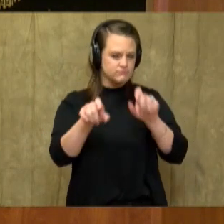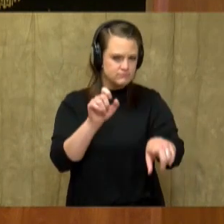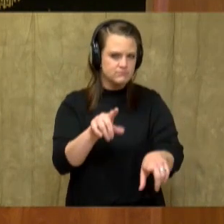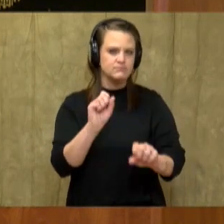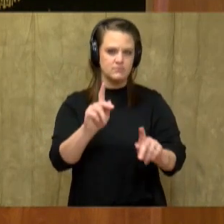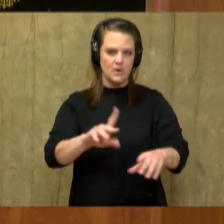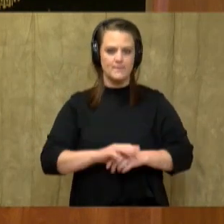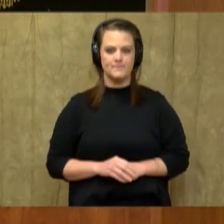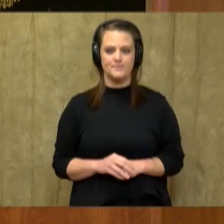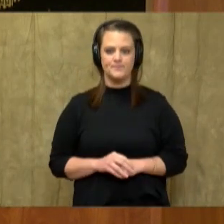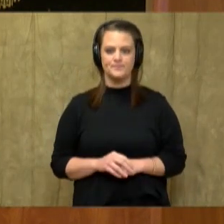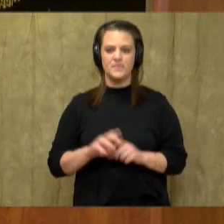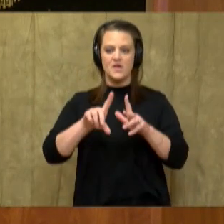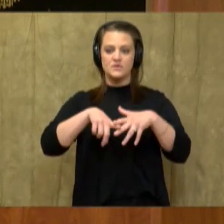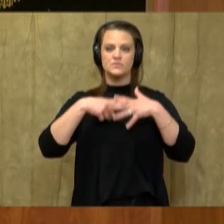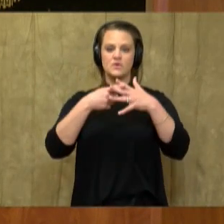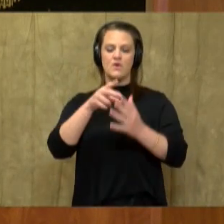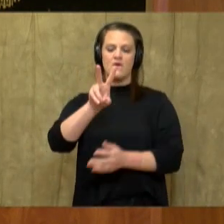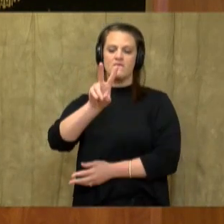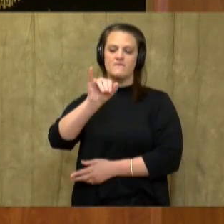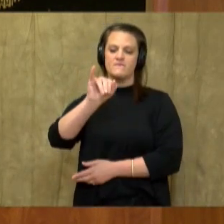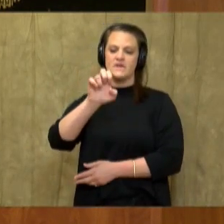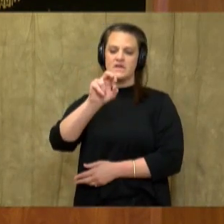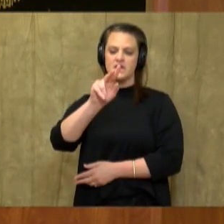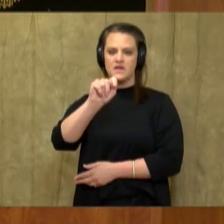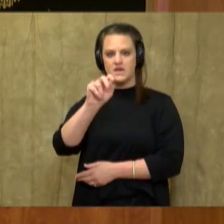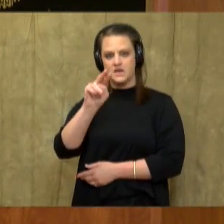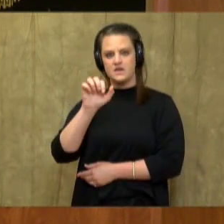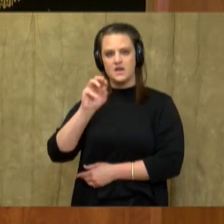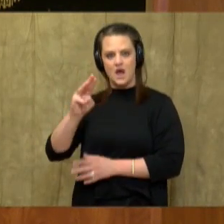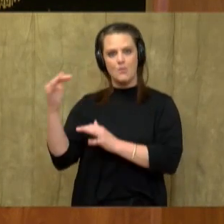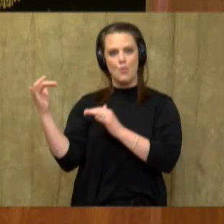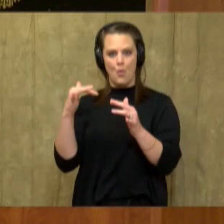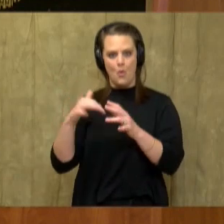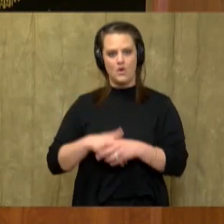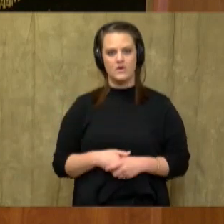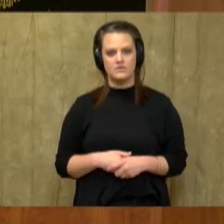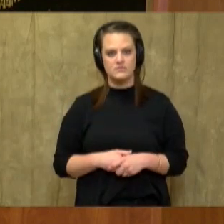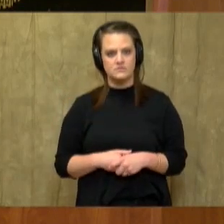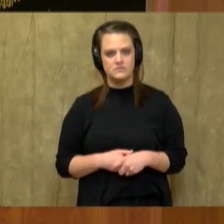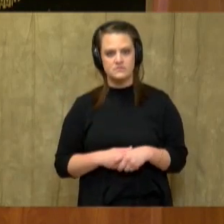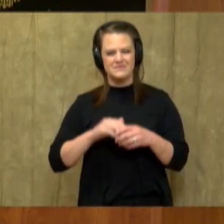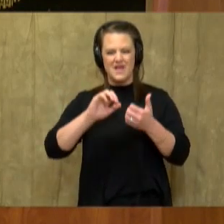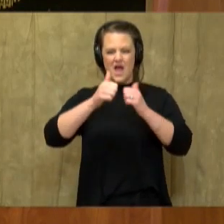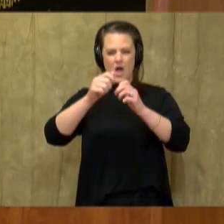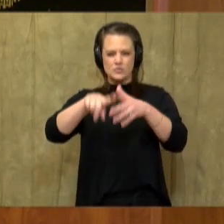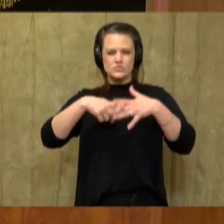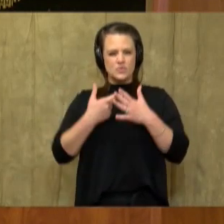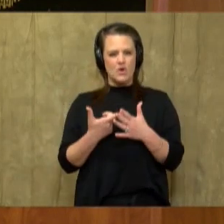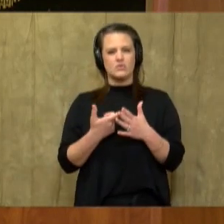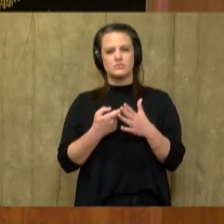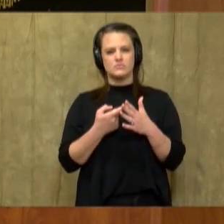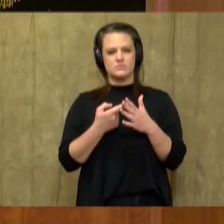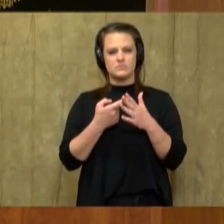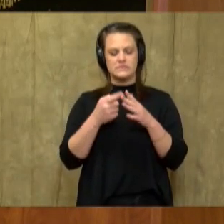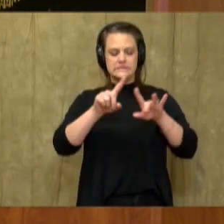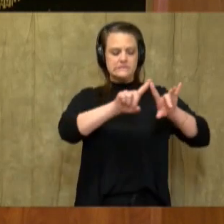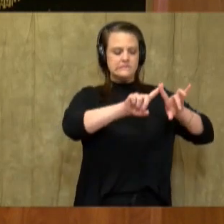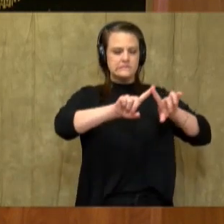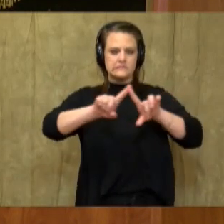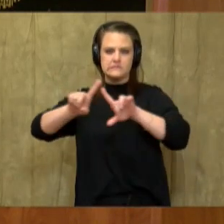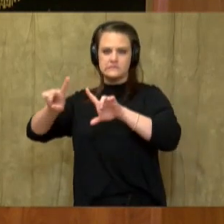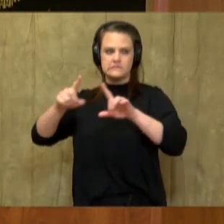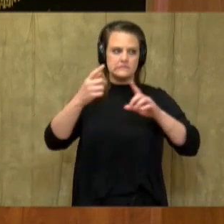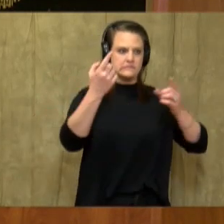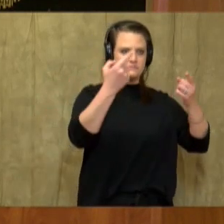to get started, let's talk about the Vietnam War, and let's talk about how it began, and specifically different things that